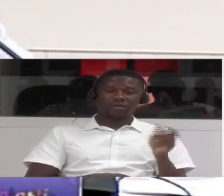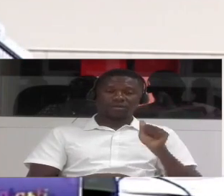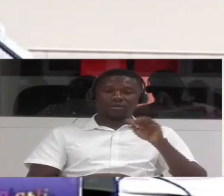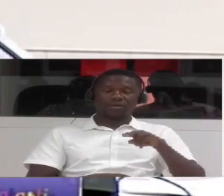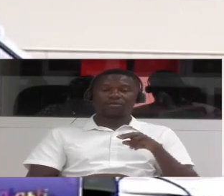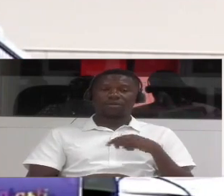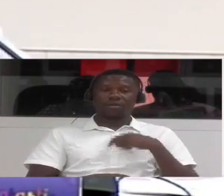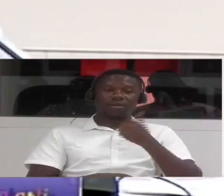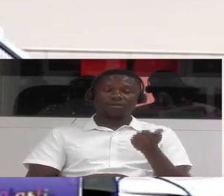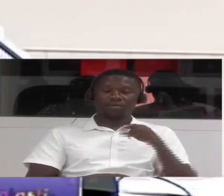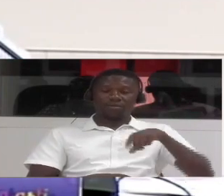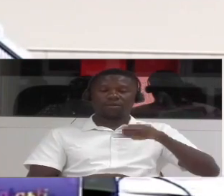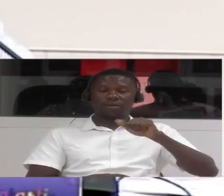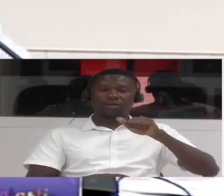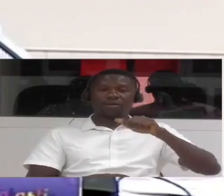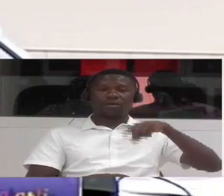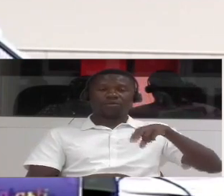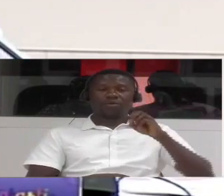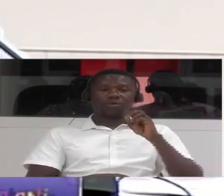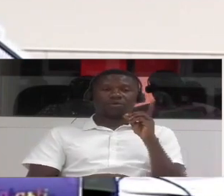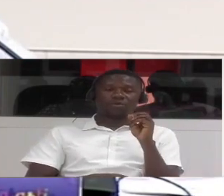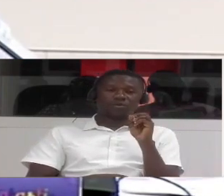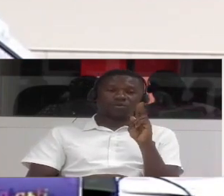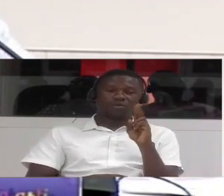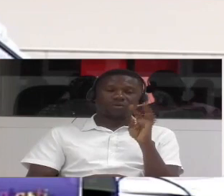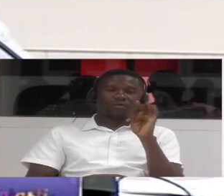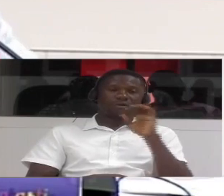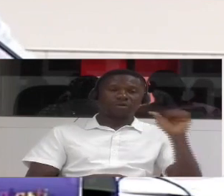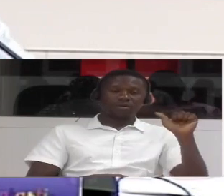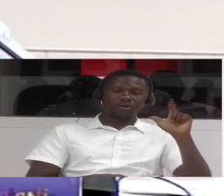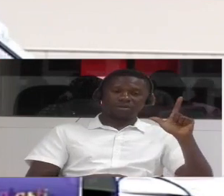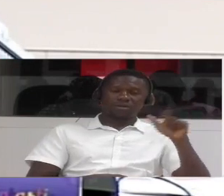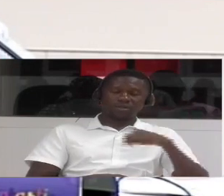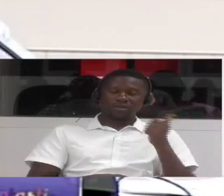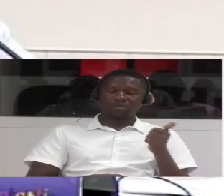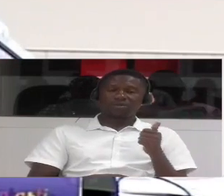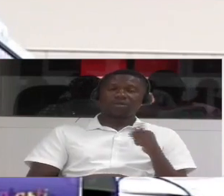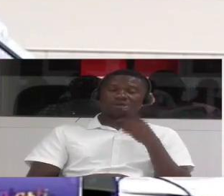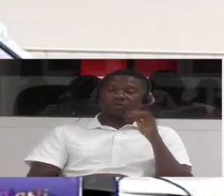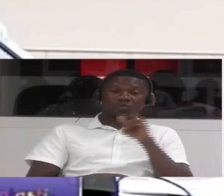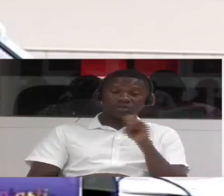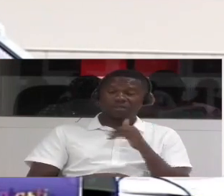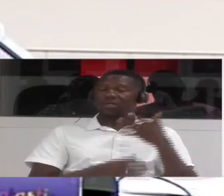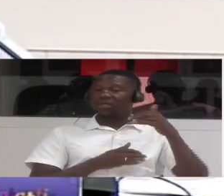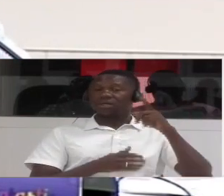they were taken to the NIA where they were tortured, to which Lamin Cham was given testimony